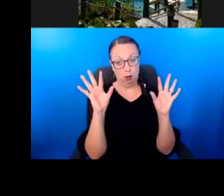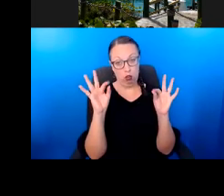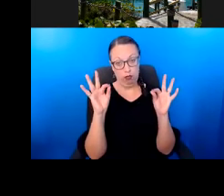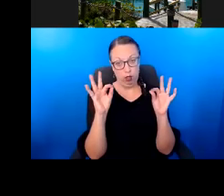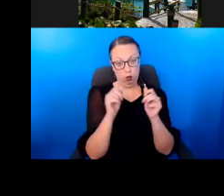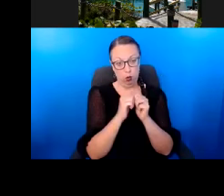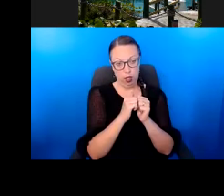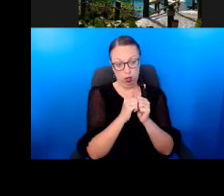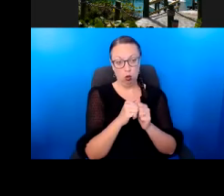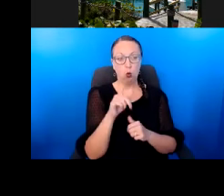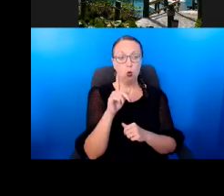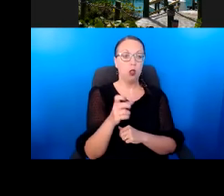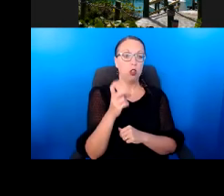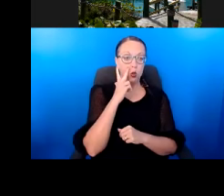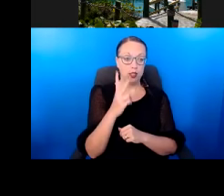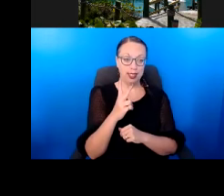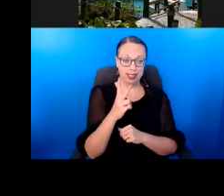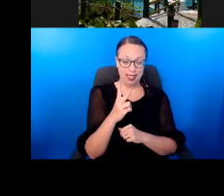we should see activity in,